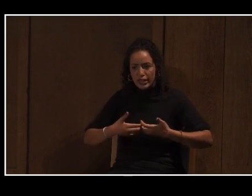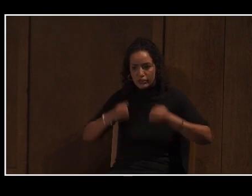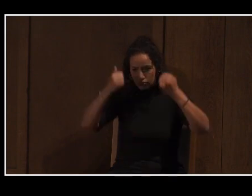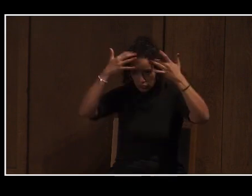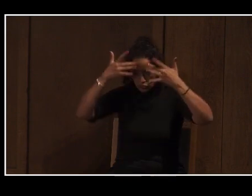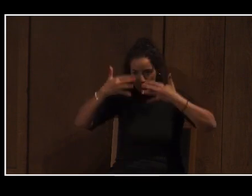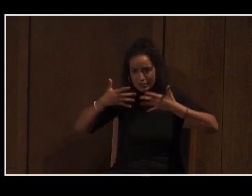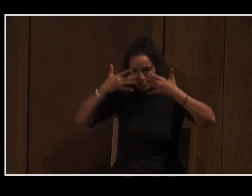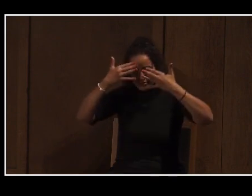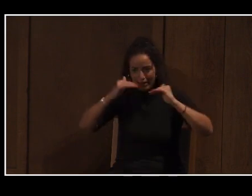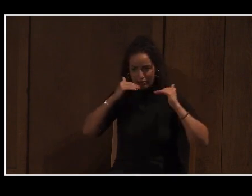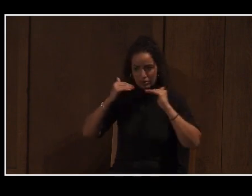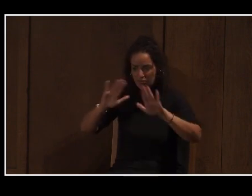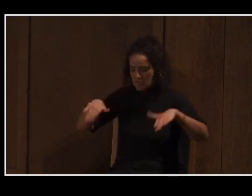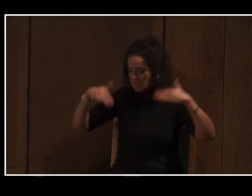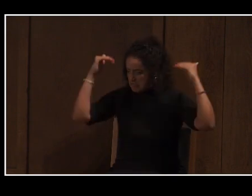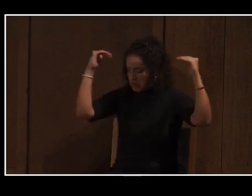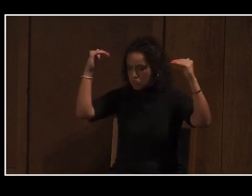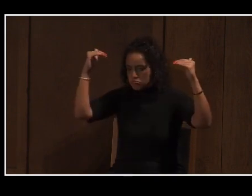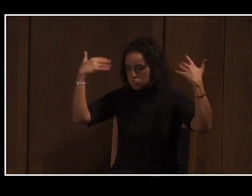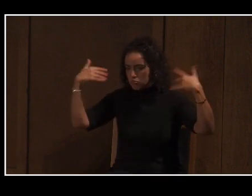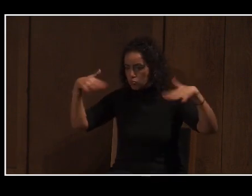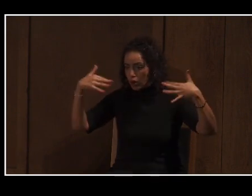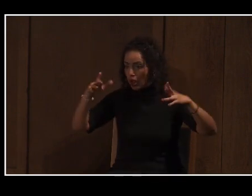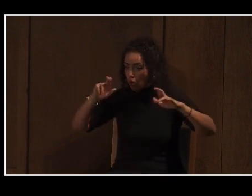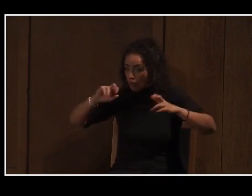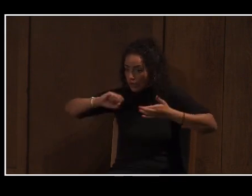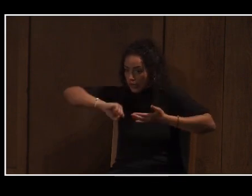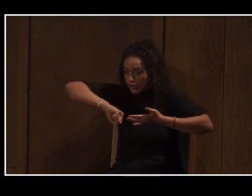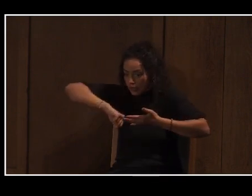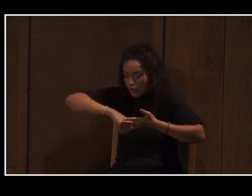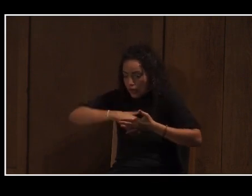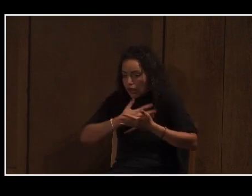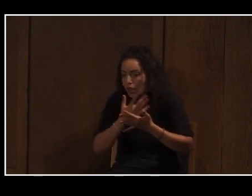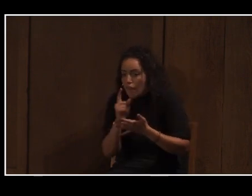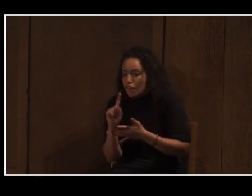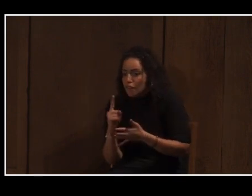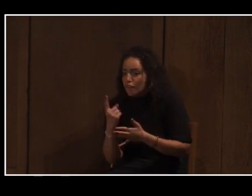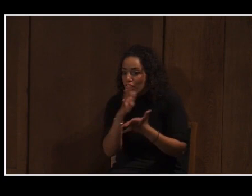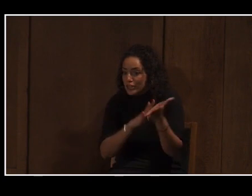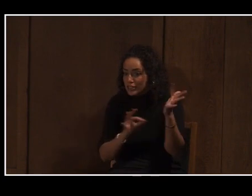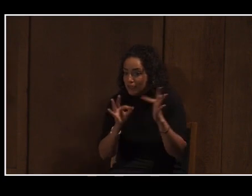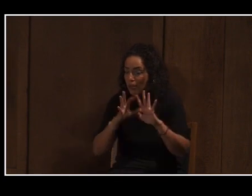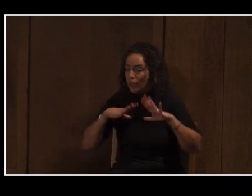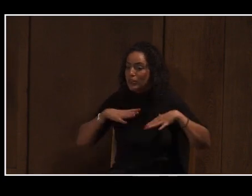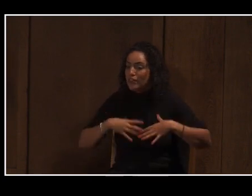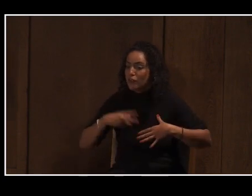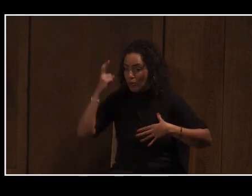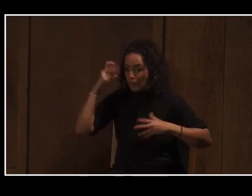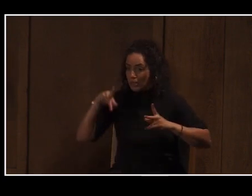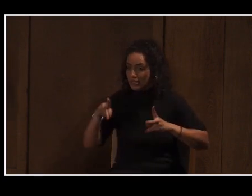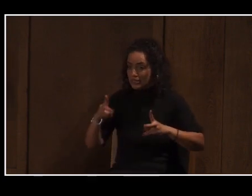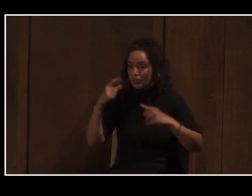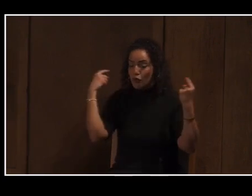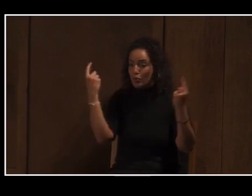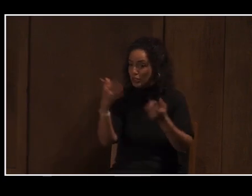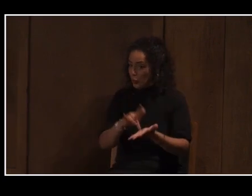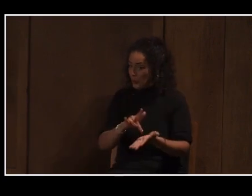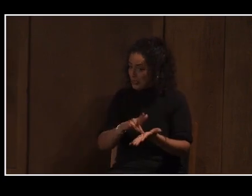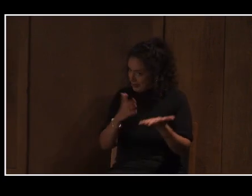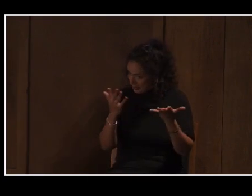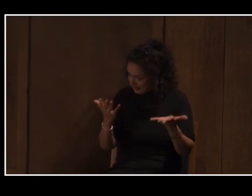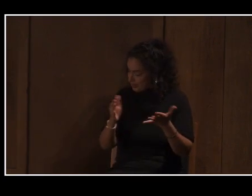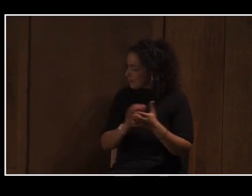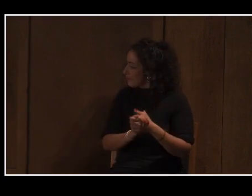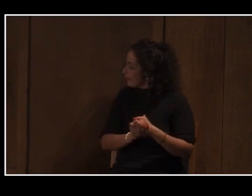mobility. And then we will hopefully have a first map of the informal bus system of Mexico City. So to our